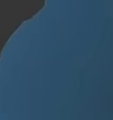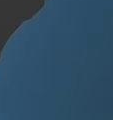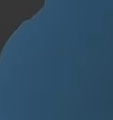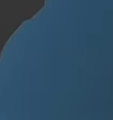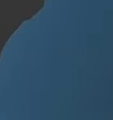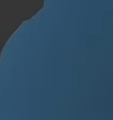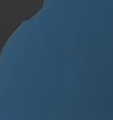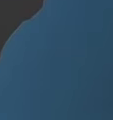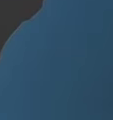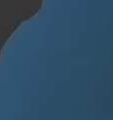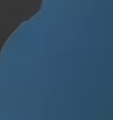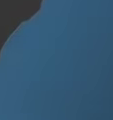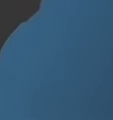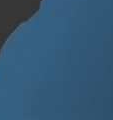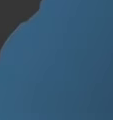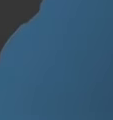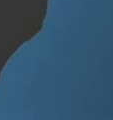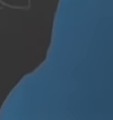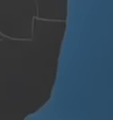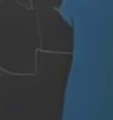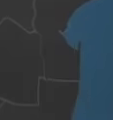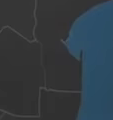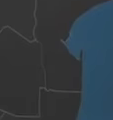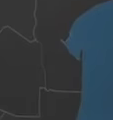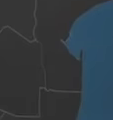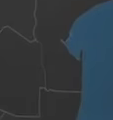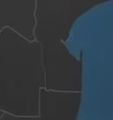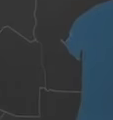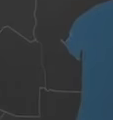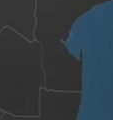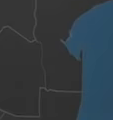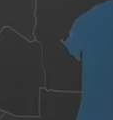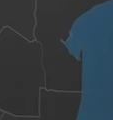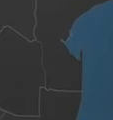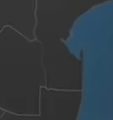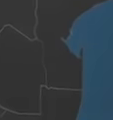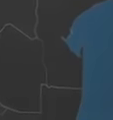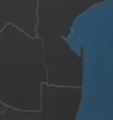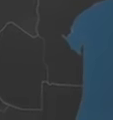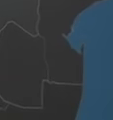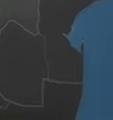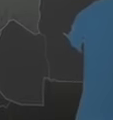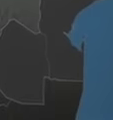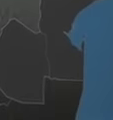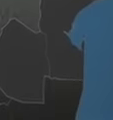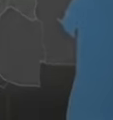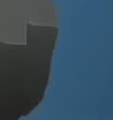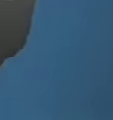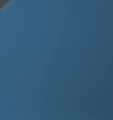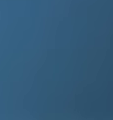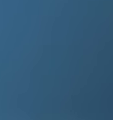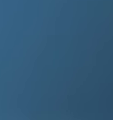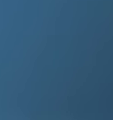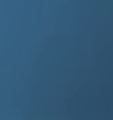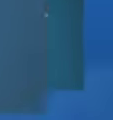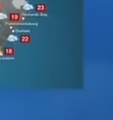be mild in the afternoon with cloud-free skies in most areas. A sunny one is also forecast for Gauteng, where pleasantly warm afternoon temperatures are